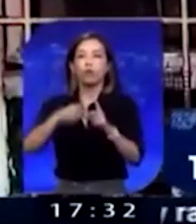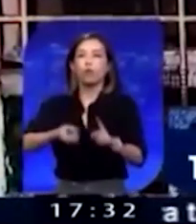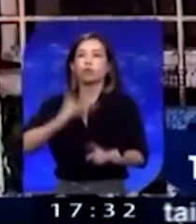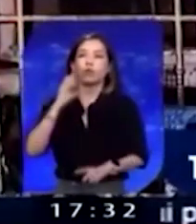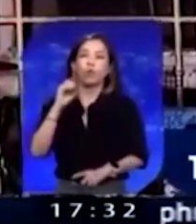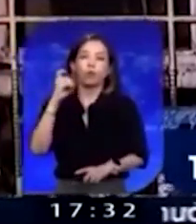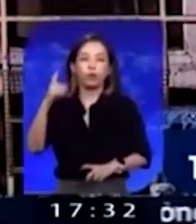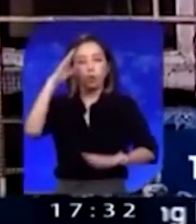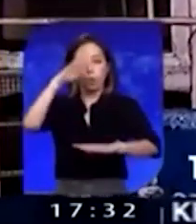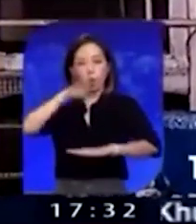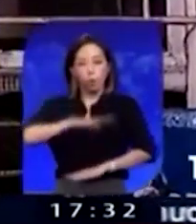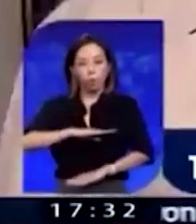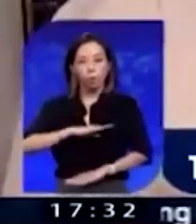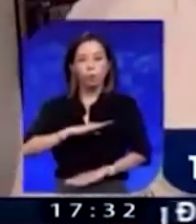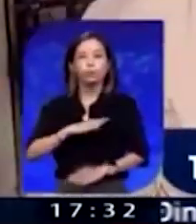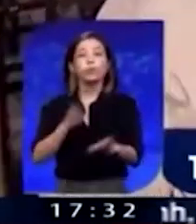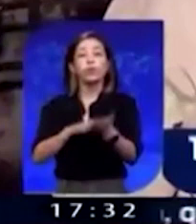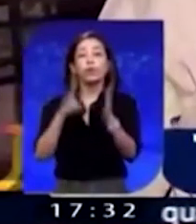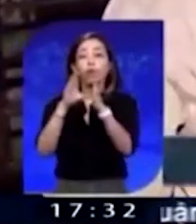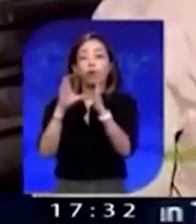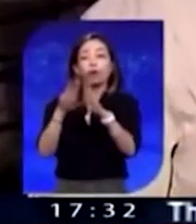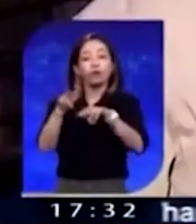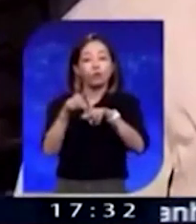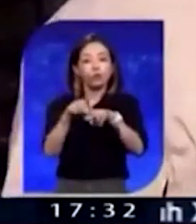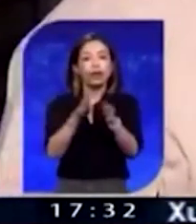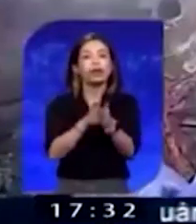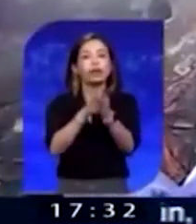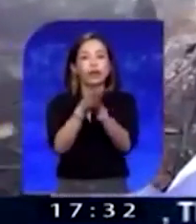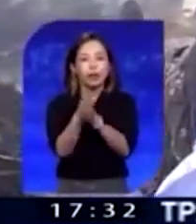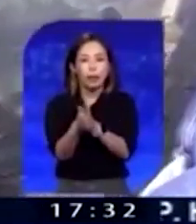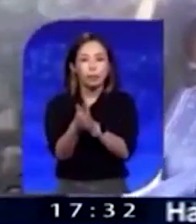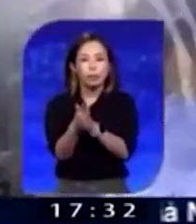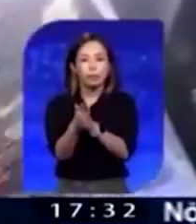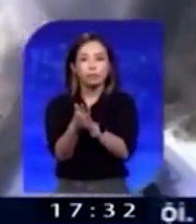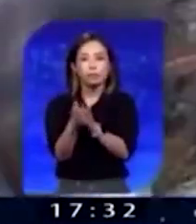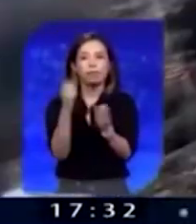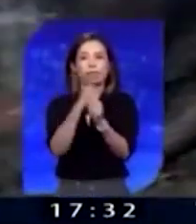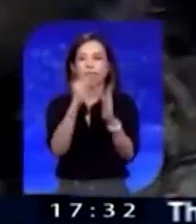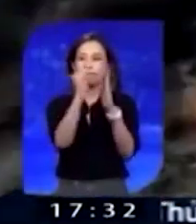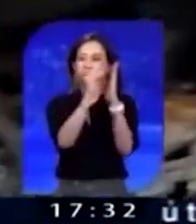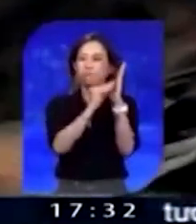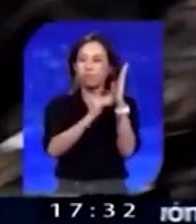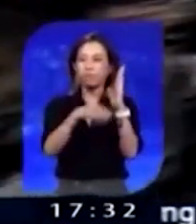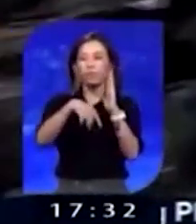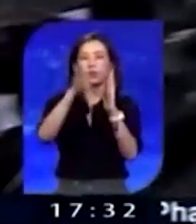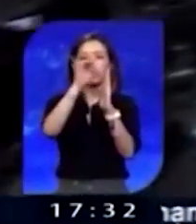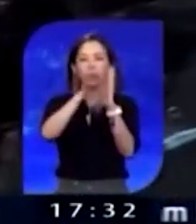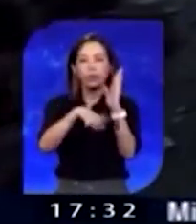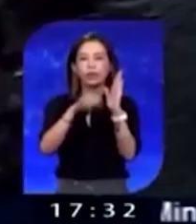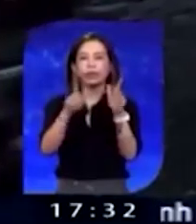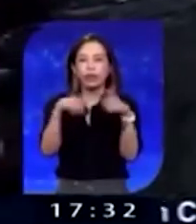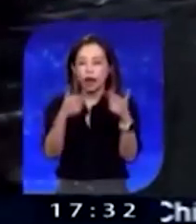150 residents, according to the official Vietnam news agency, VNA, which said the blaze was contained by 2 a.m. or 1900 hour